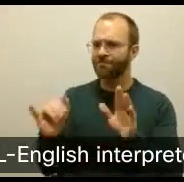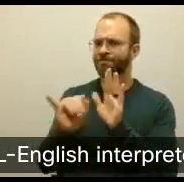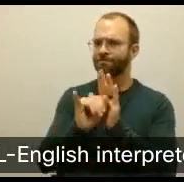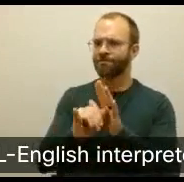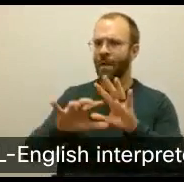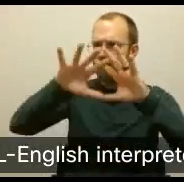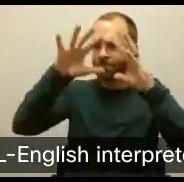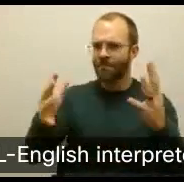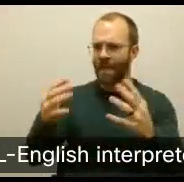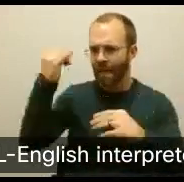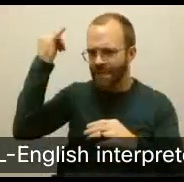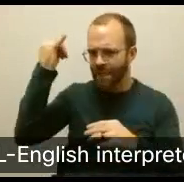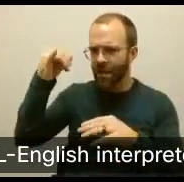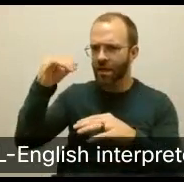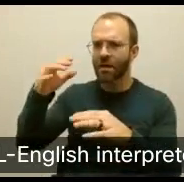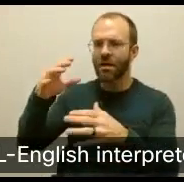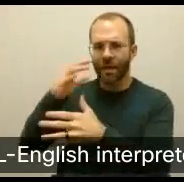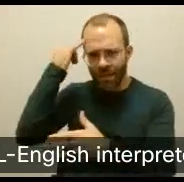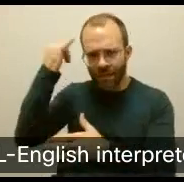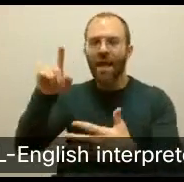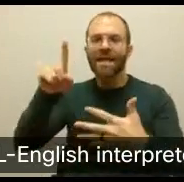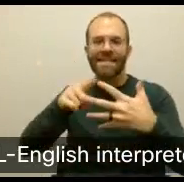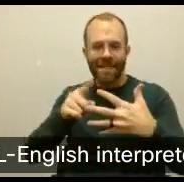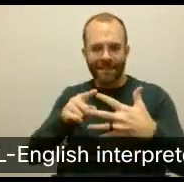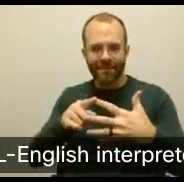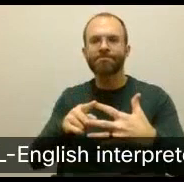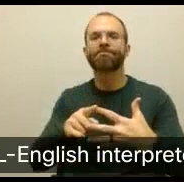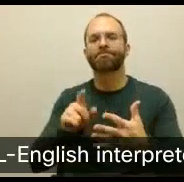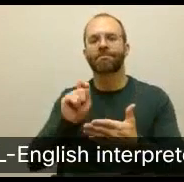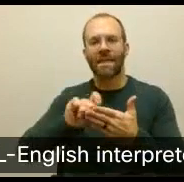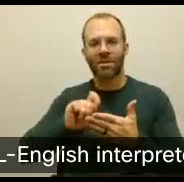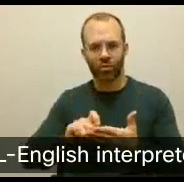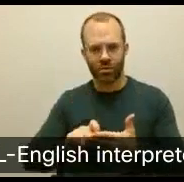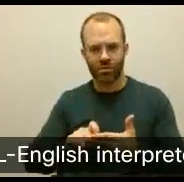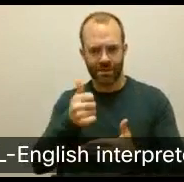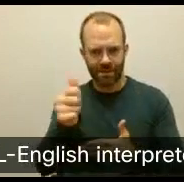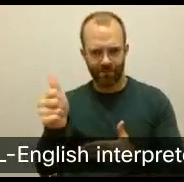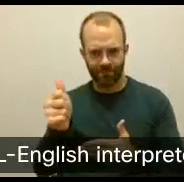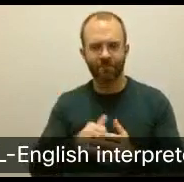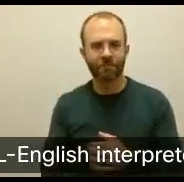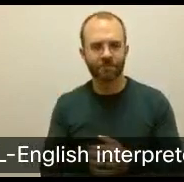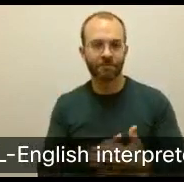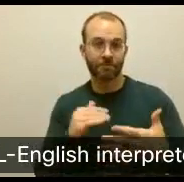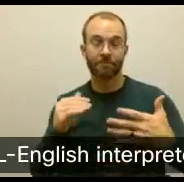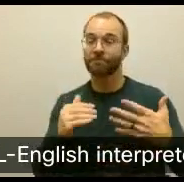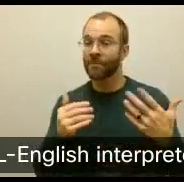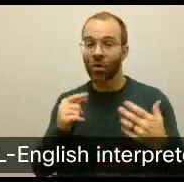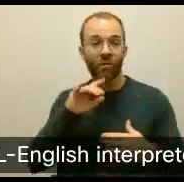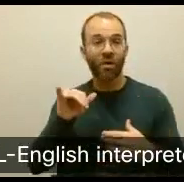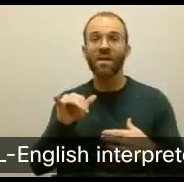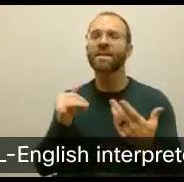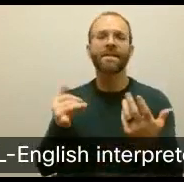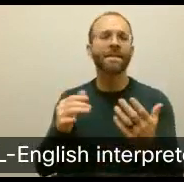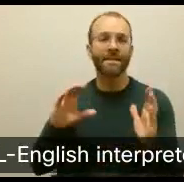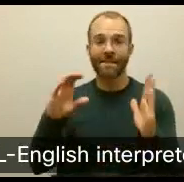Second step would be taking point form notes. So just to look at the text that we saw earlier, here's the